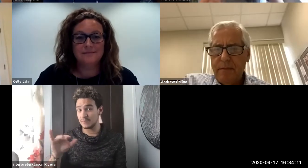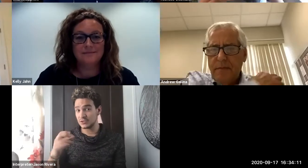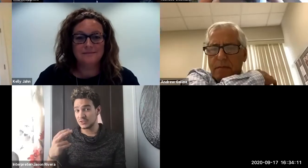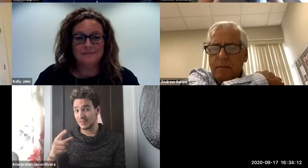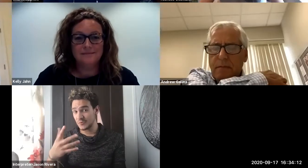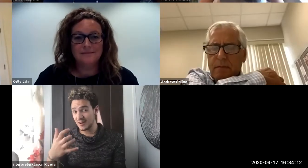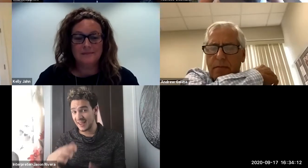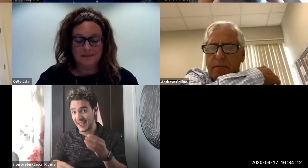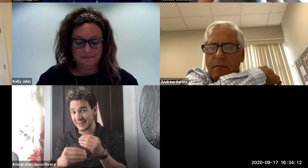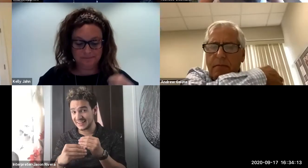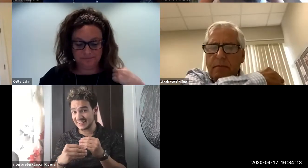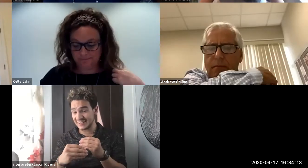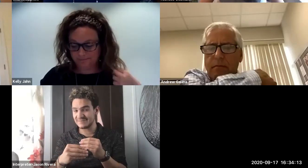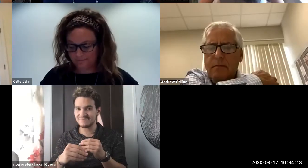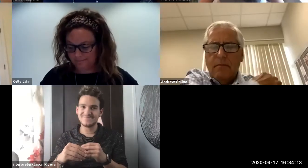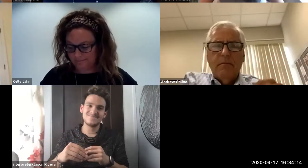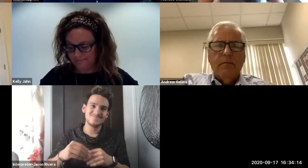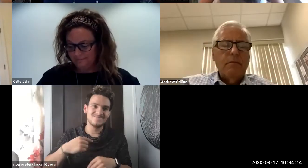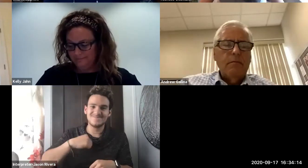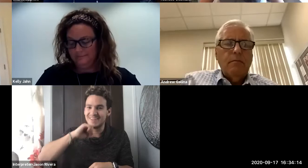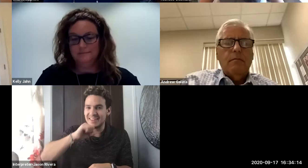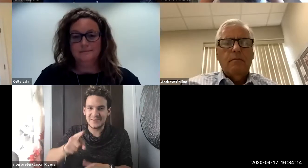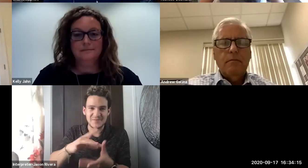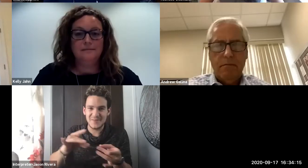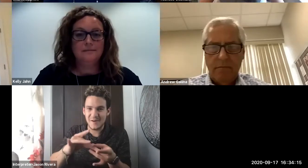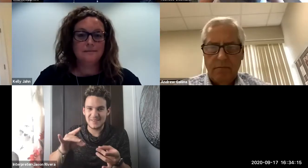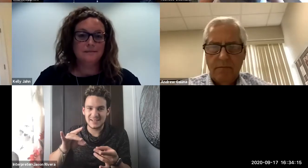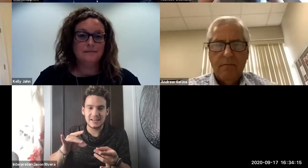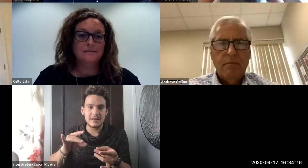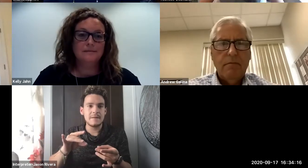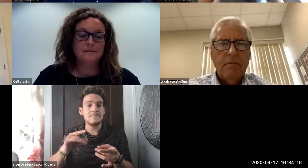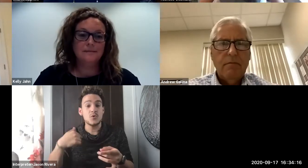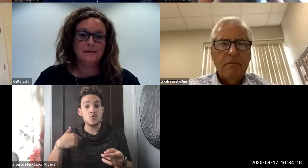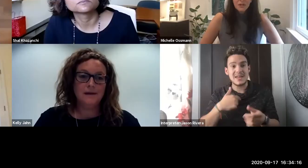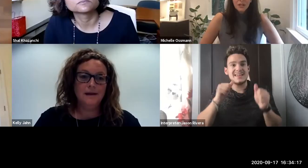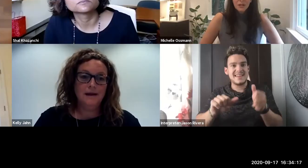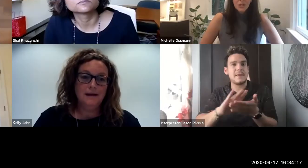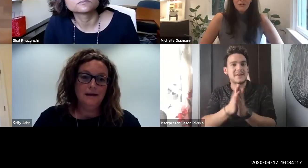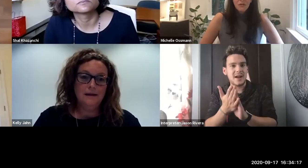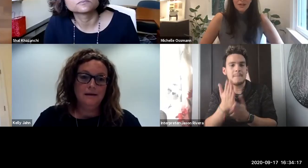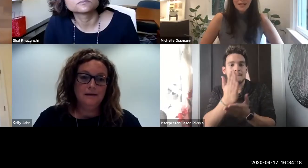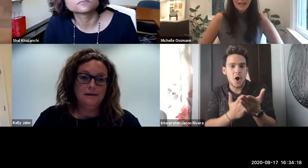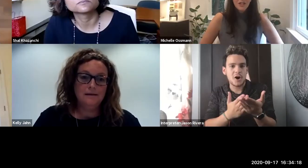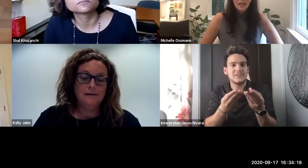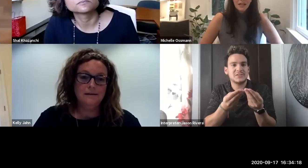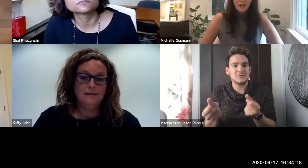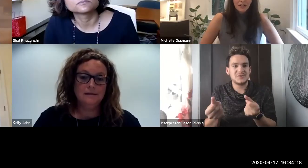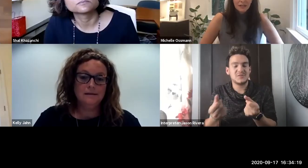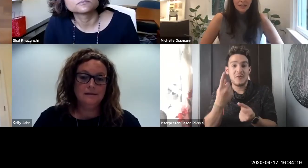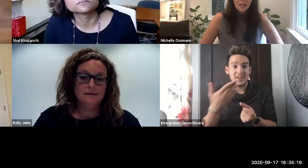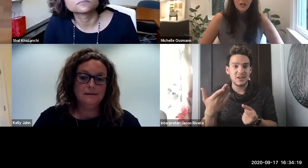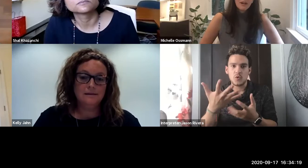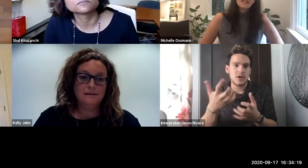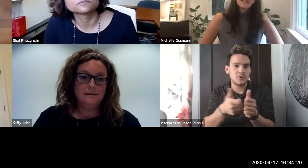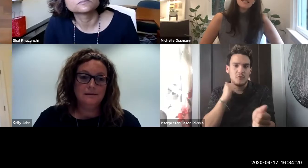Yeah, I love that you comment on that being a part of a solution, because one thing we certainly wish to avoid is hygiene